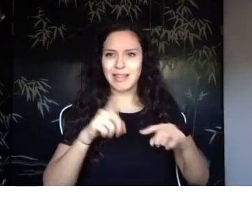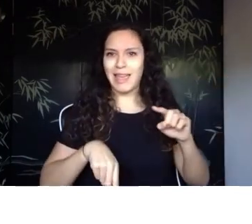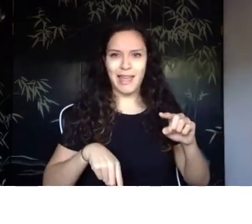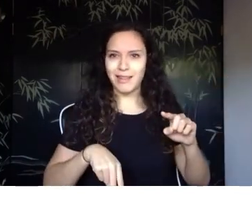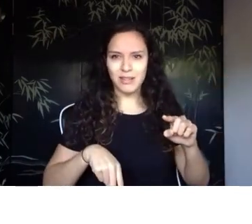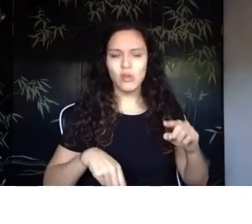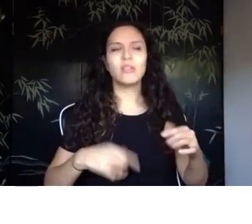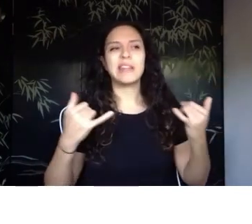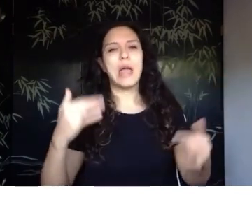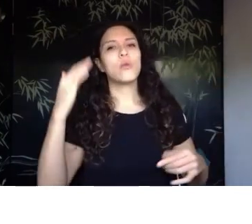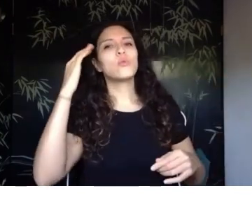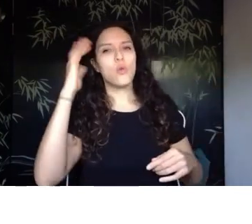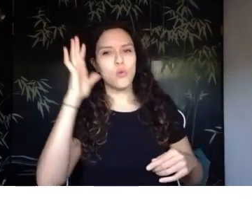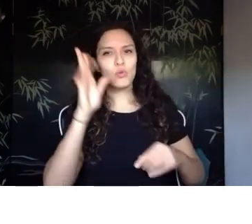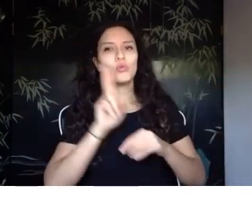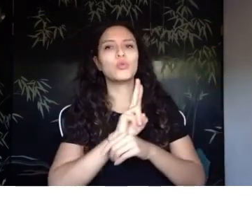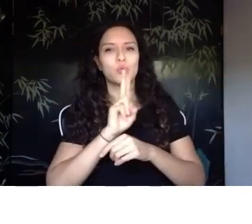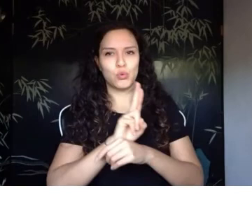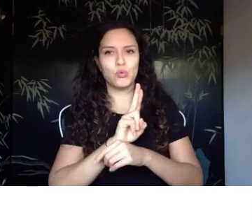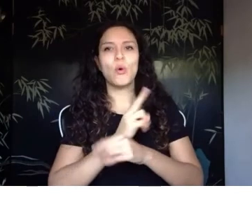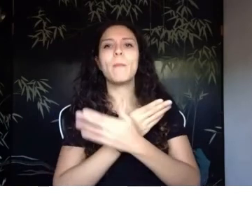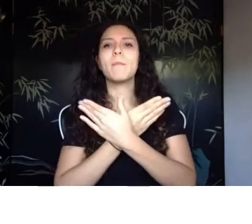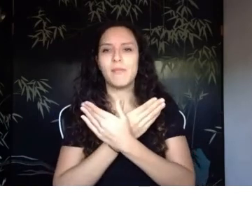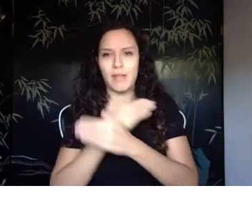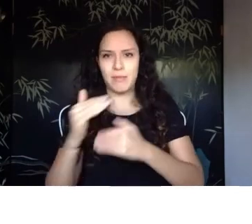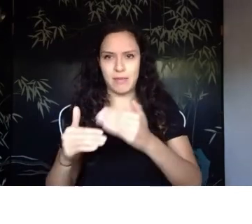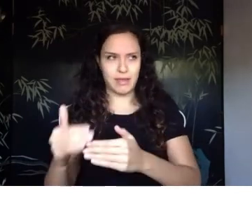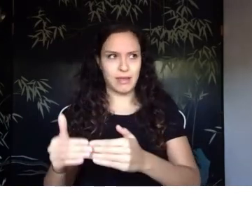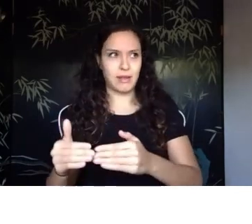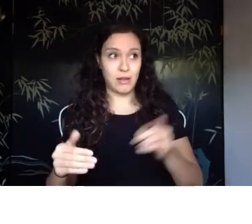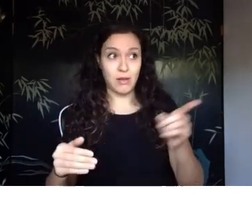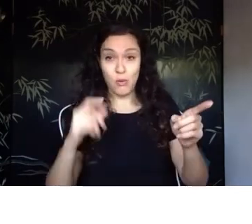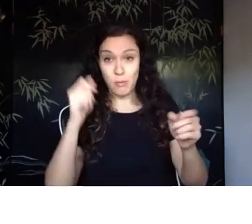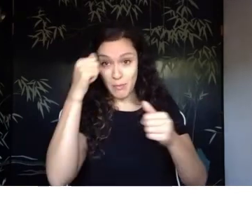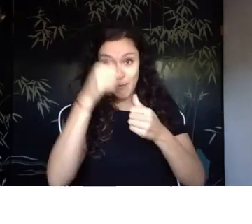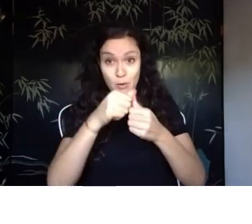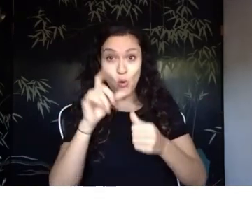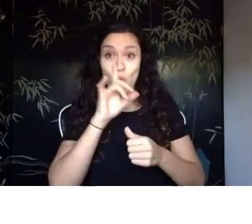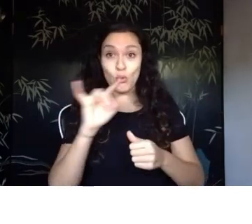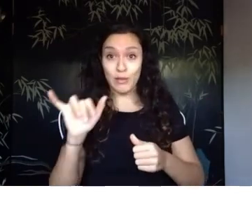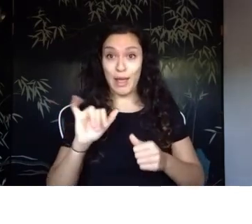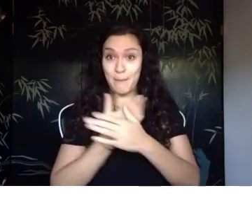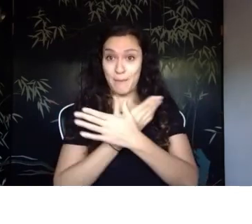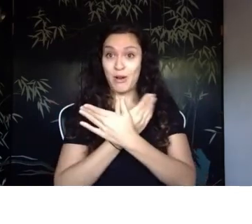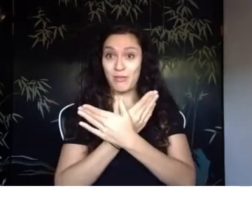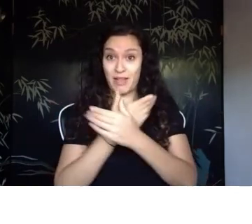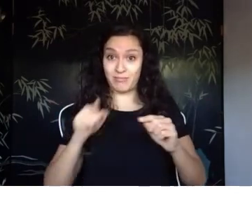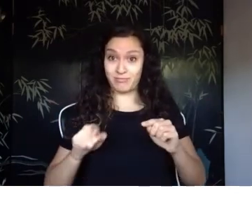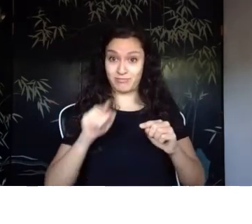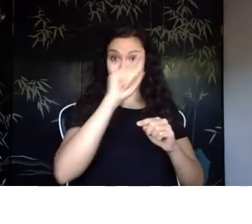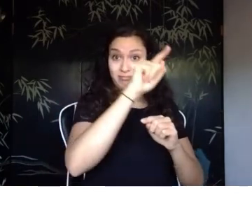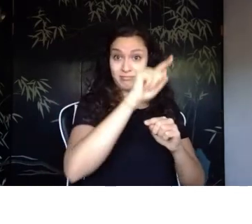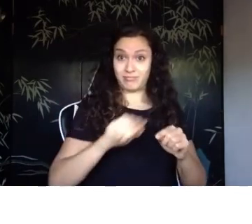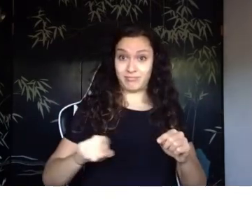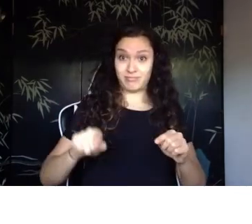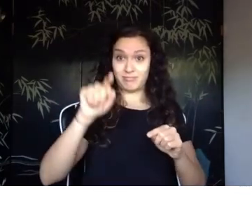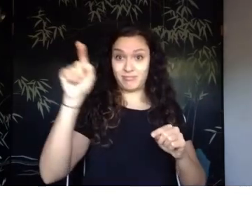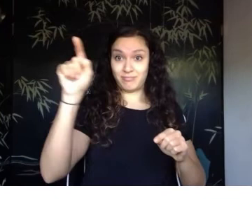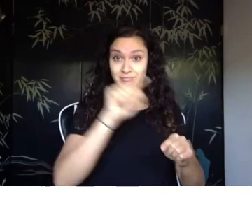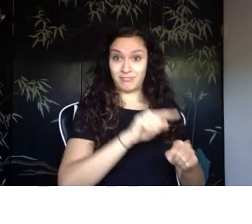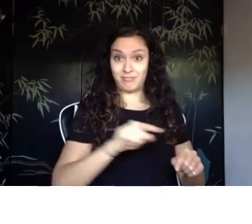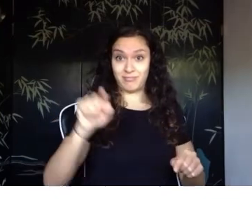12? Well, I really can't. So this is where I'm going to want to do the butterfly method. So it looks just like a butterfly. 6 times